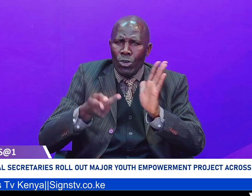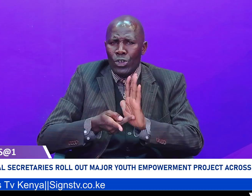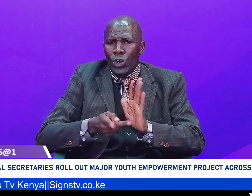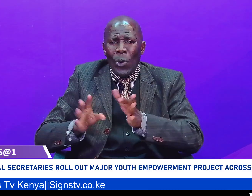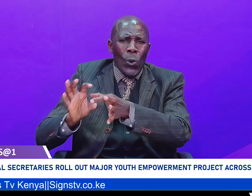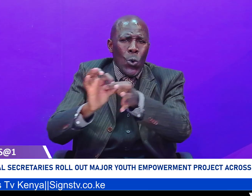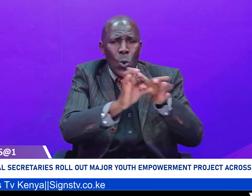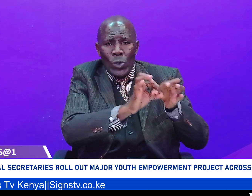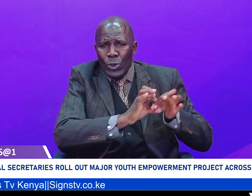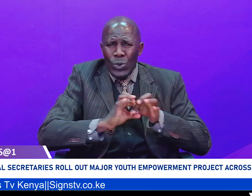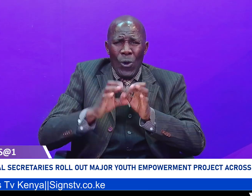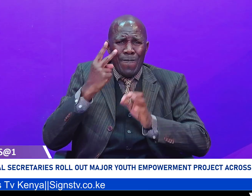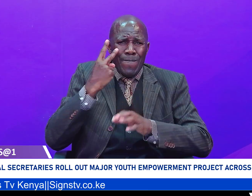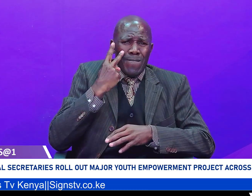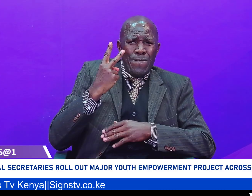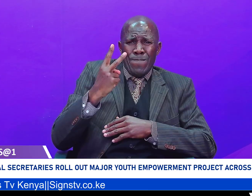Advancement NYOTA project.